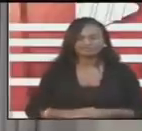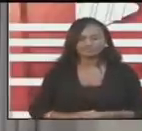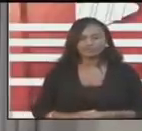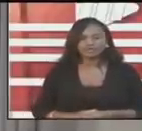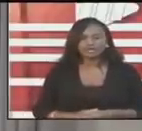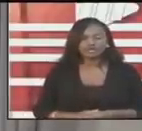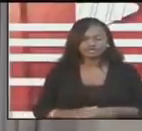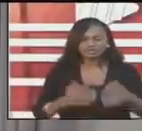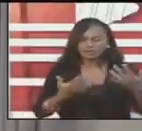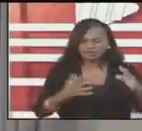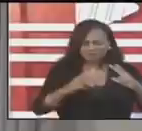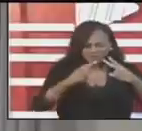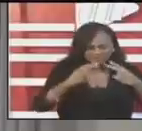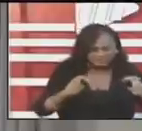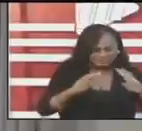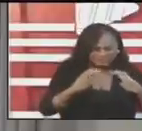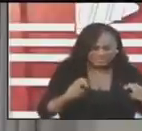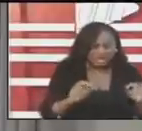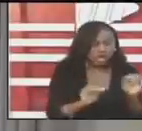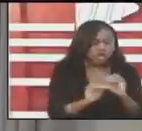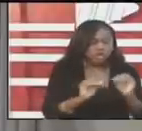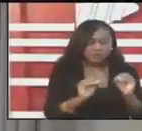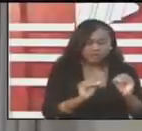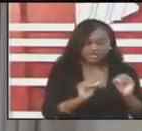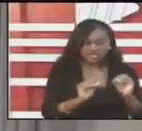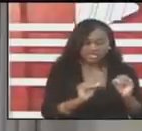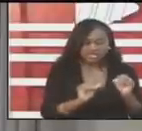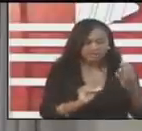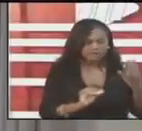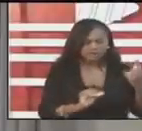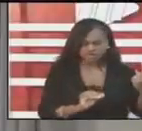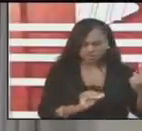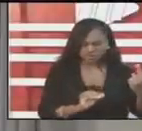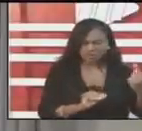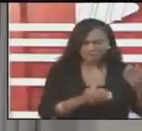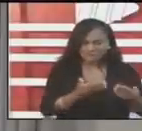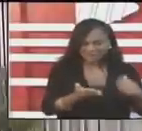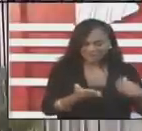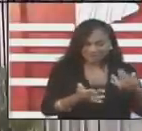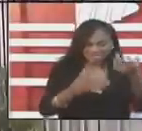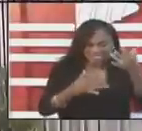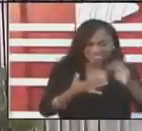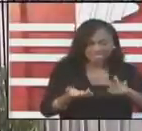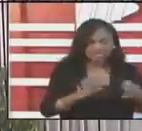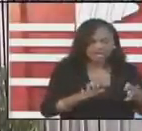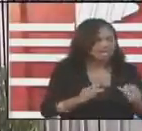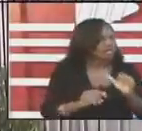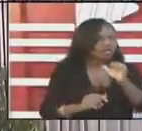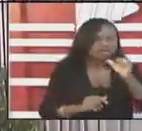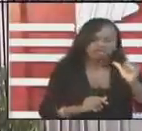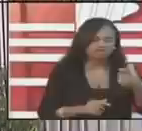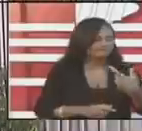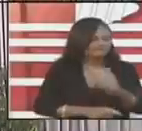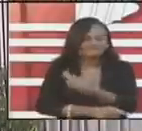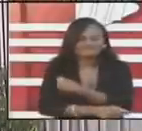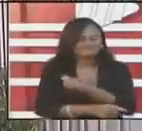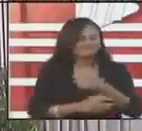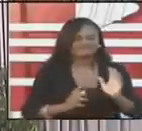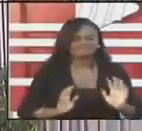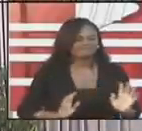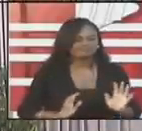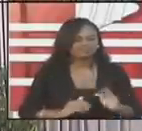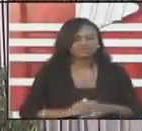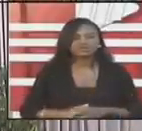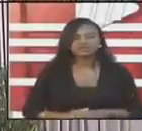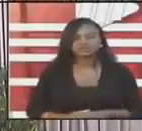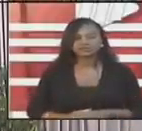retrospective analysis, none of those 41 people were in fact vaccinated. CMO? Could you remember? There were a few patients that we